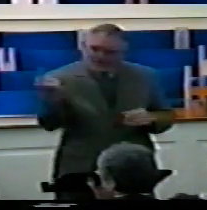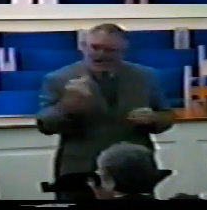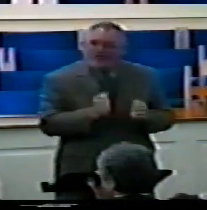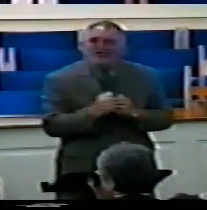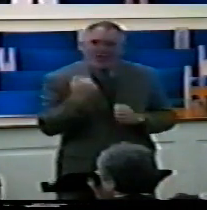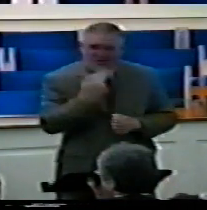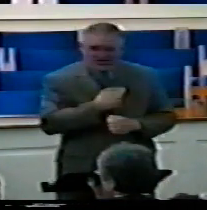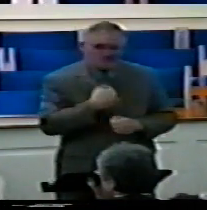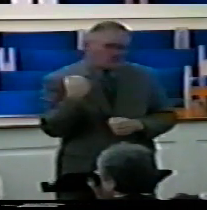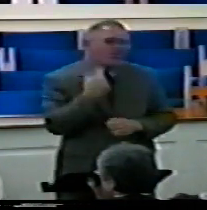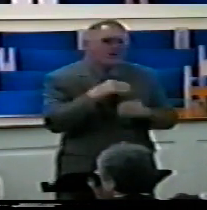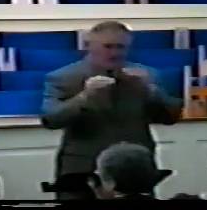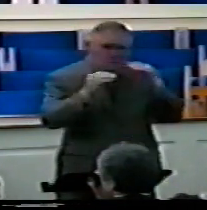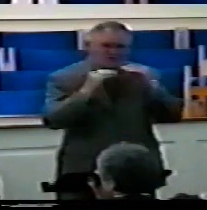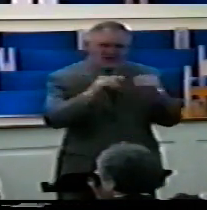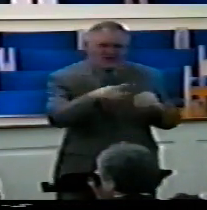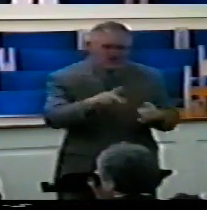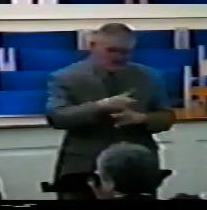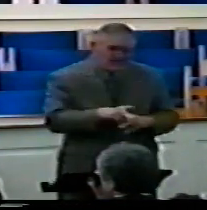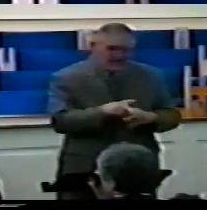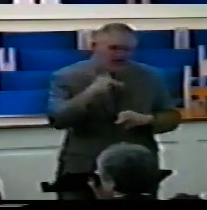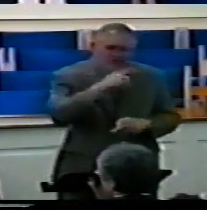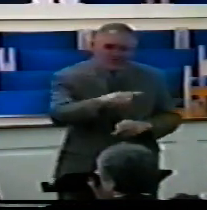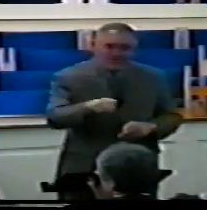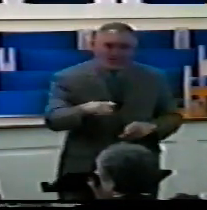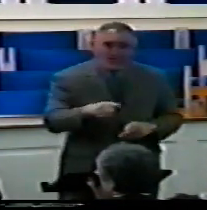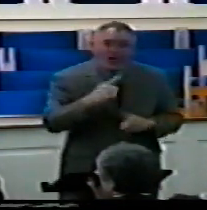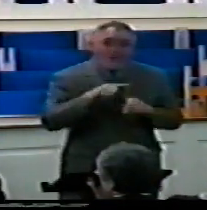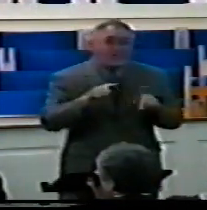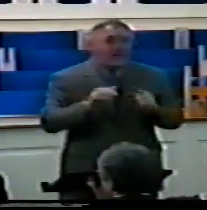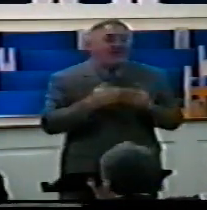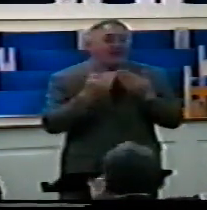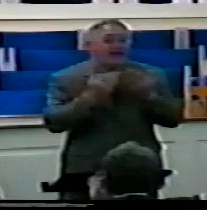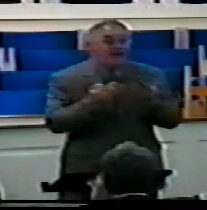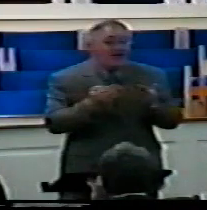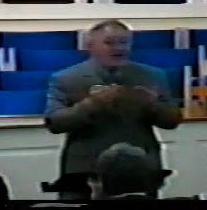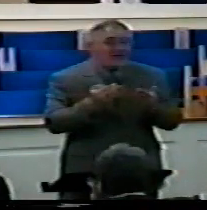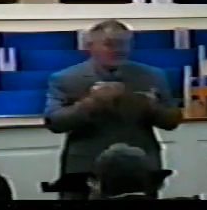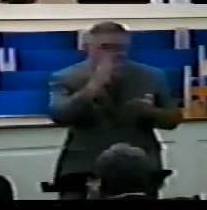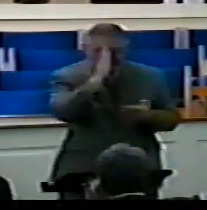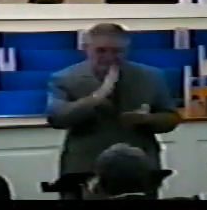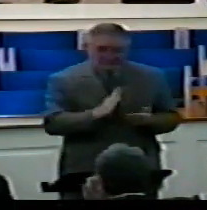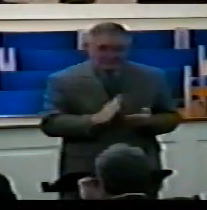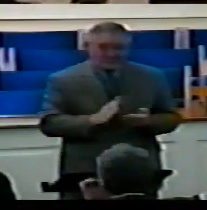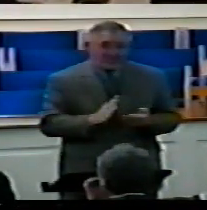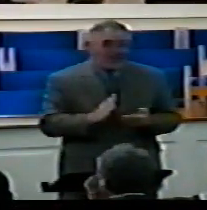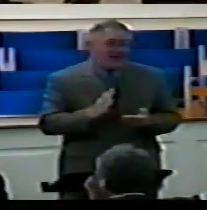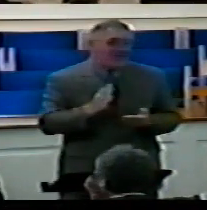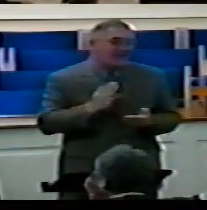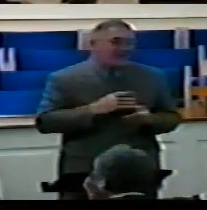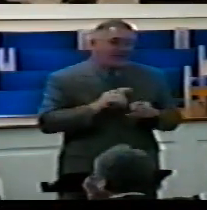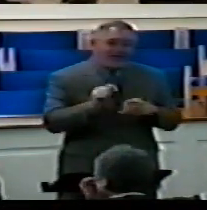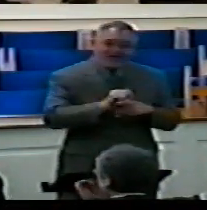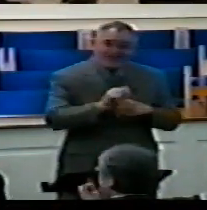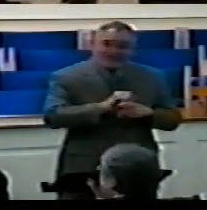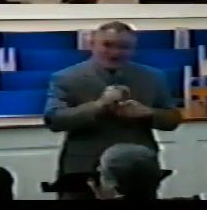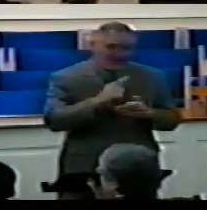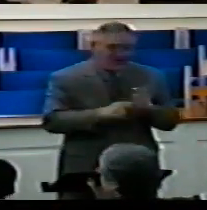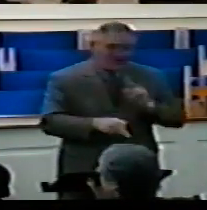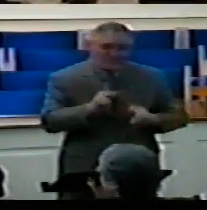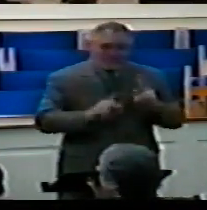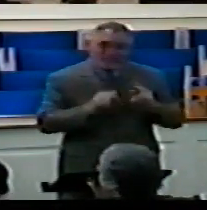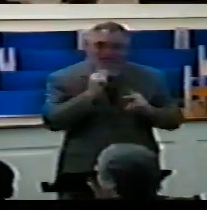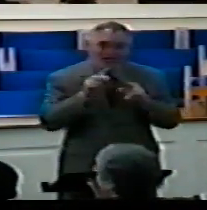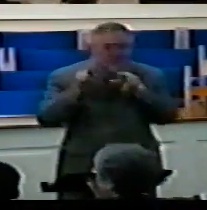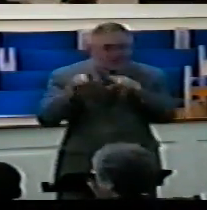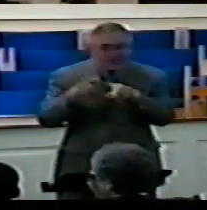us and we'll take care of you. But I thank God that I've trained our men not to look to a man, but to look to a